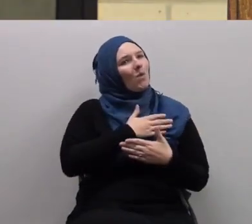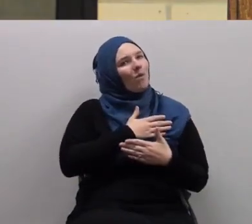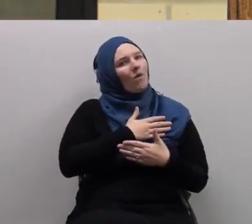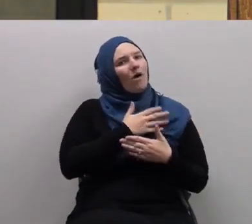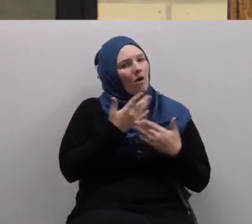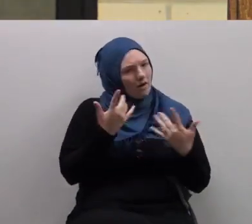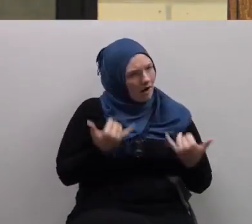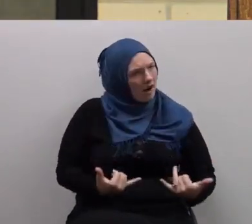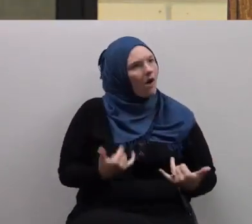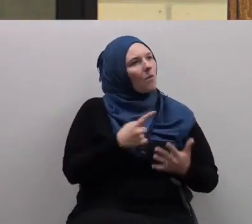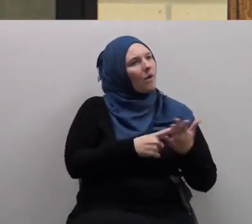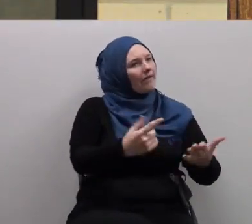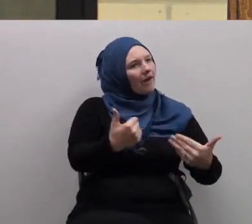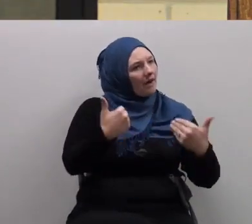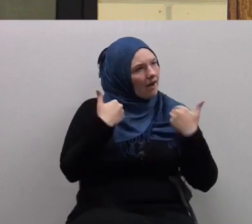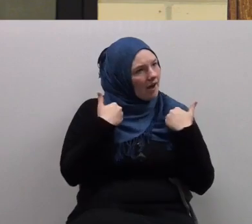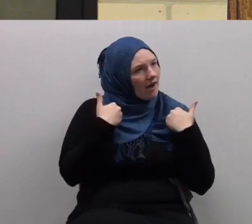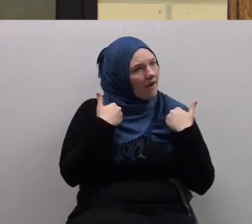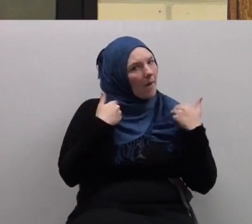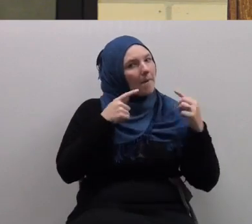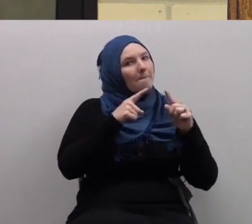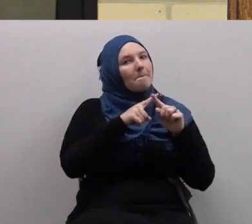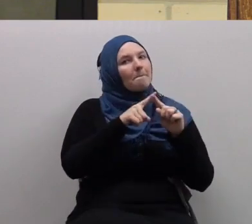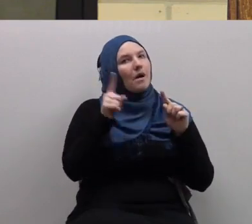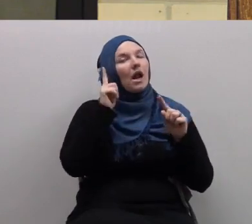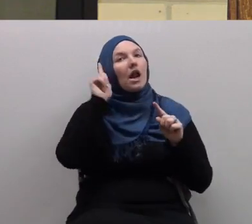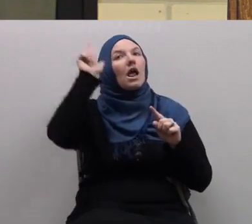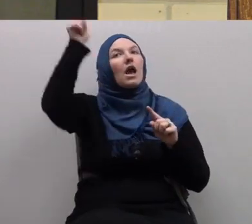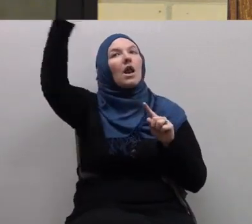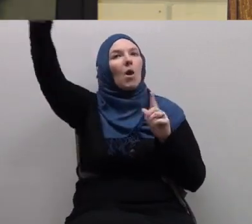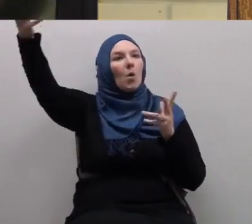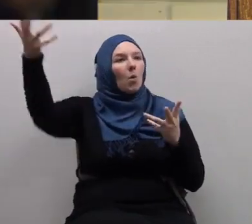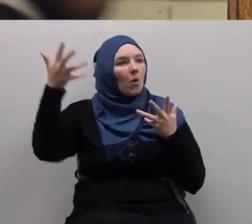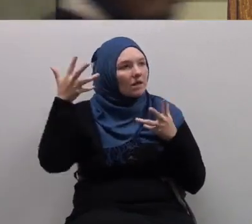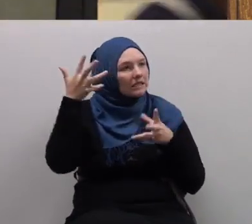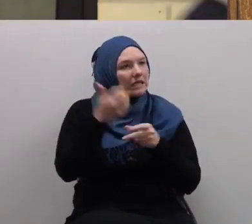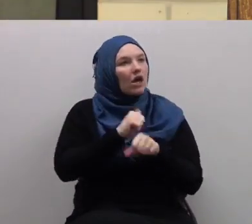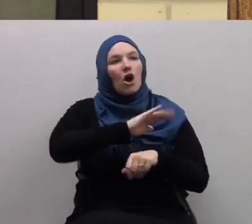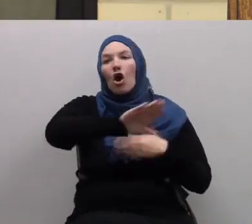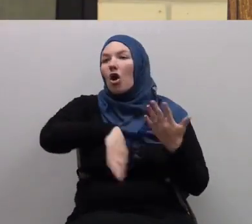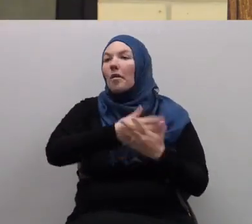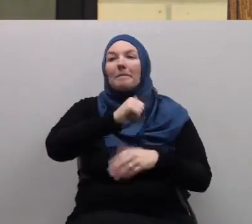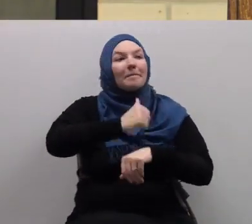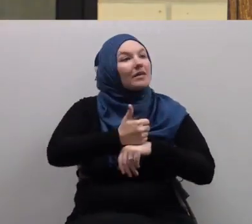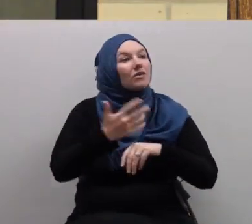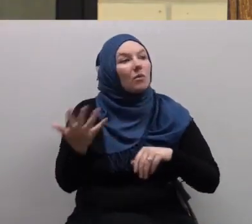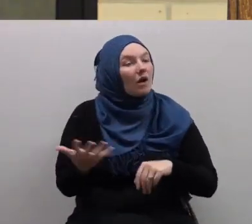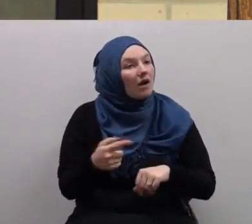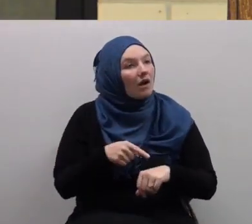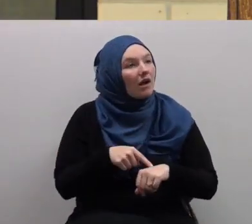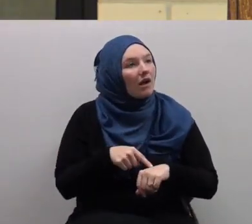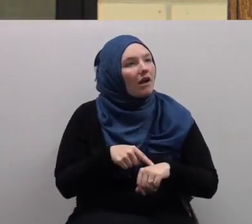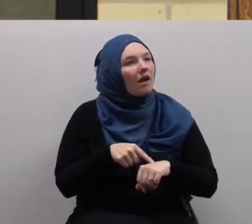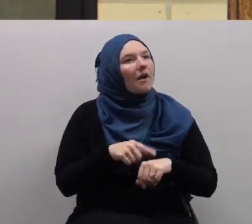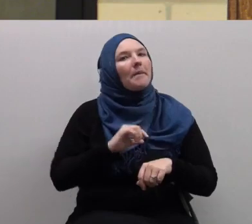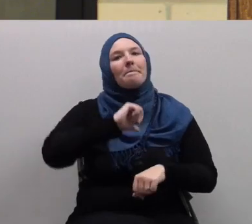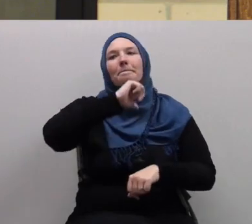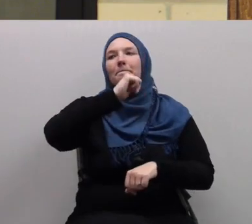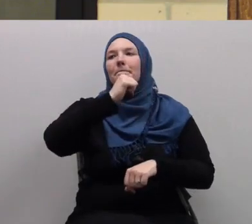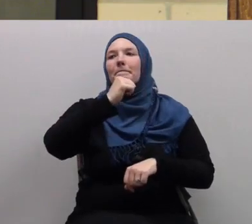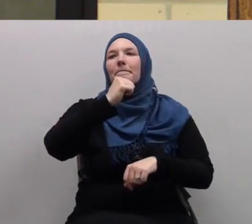have and aspire to what they want to get, all based on the measurement,